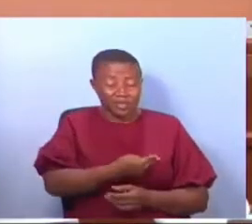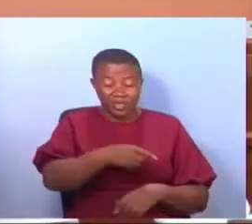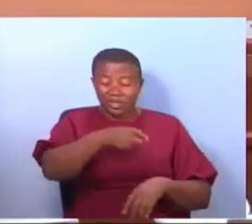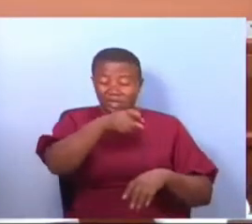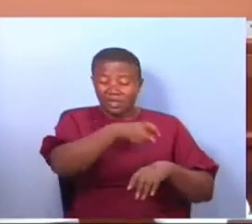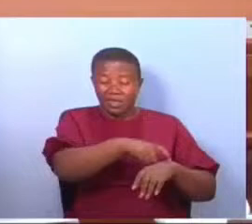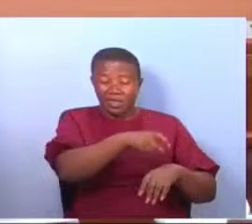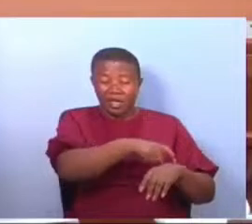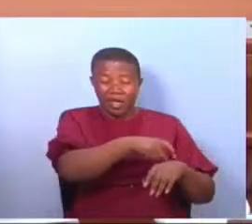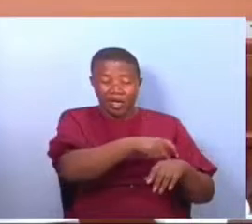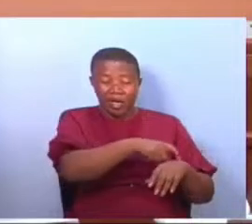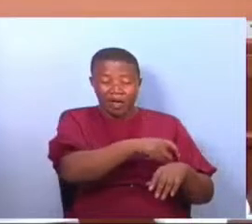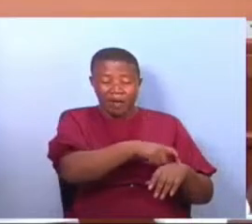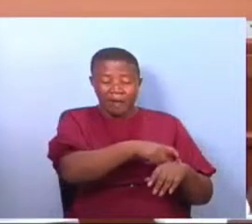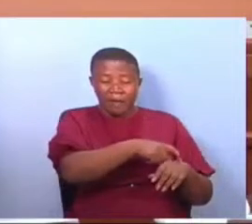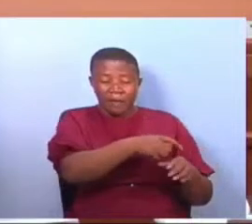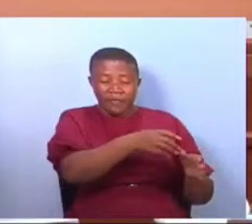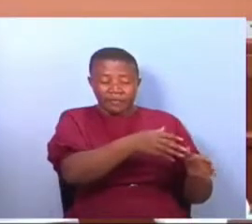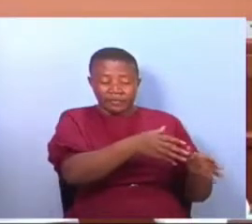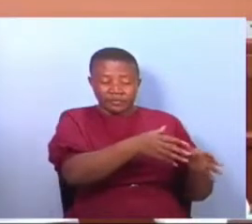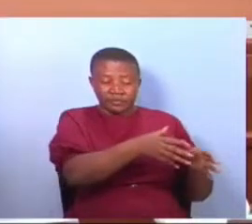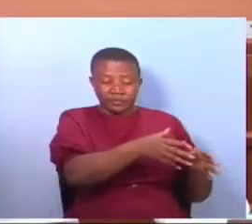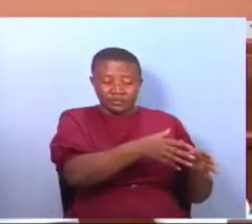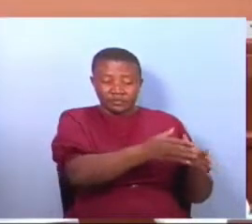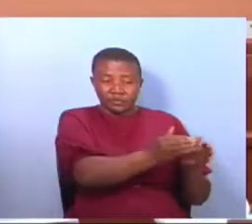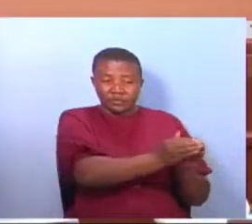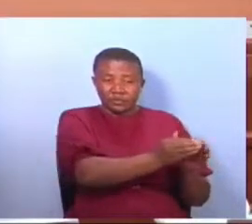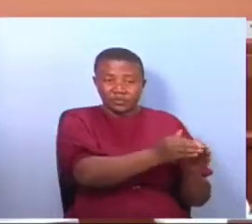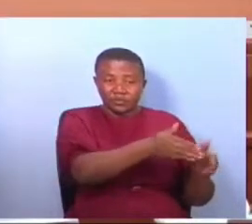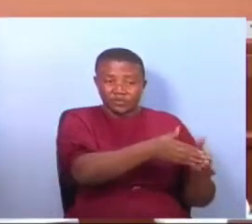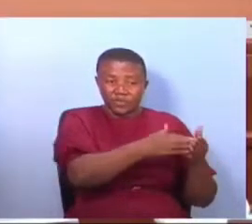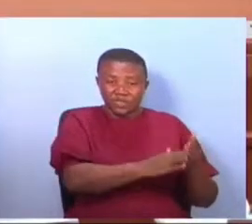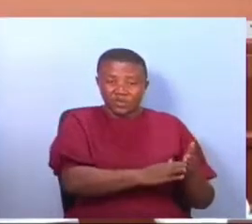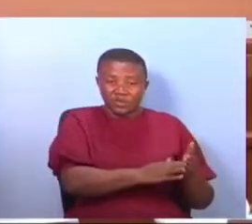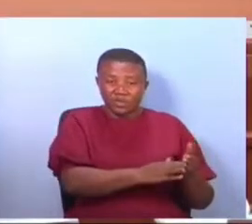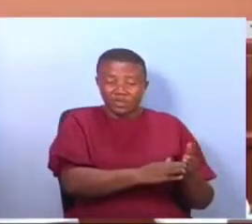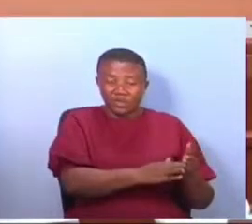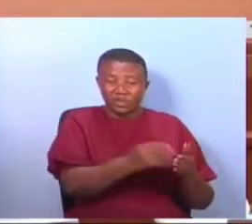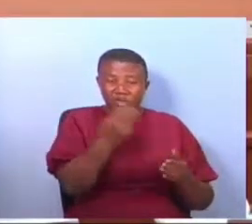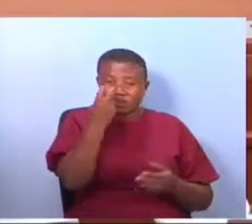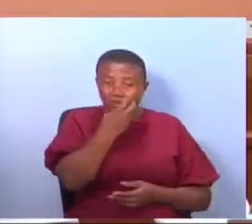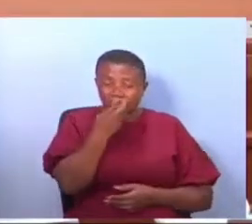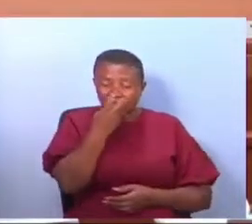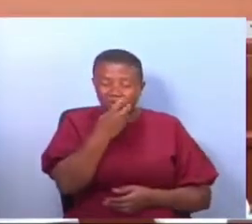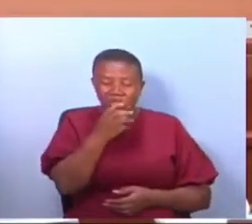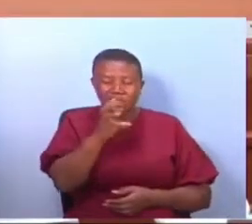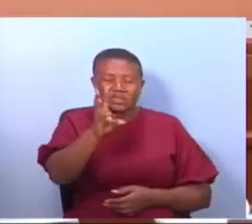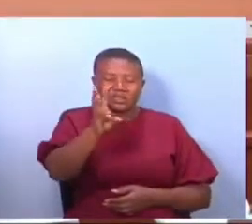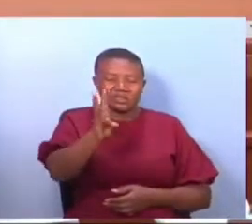raised, 61 of them were not present. So it cannot be the case. Please, check the